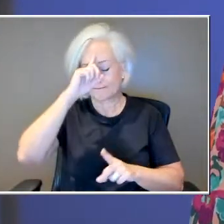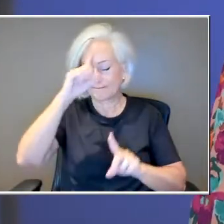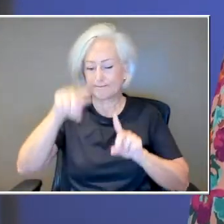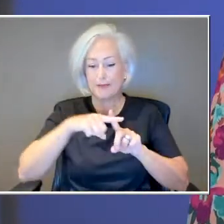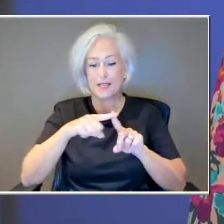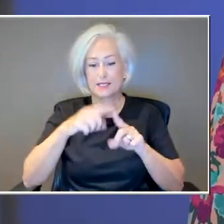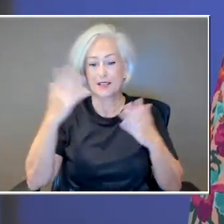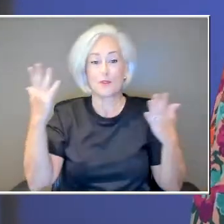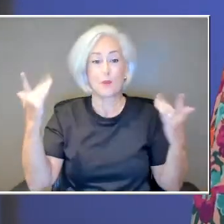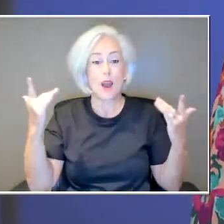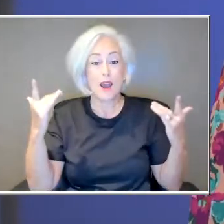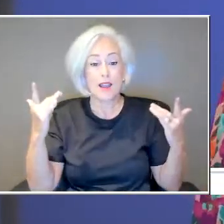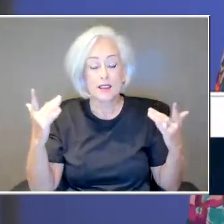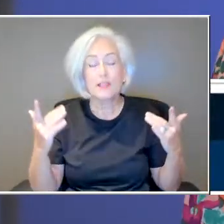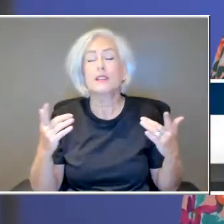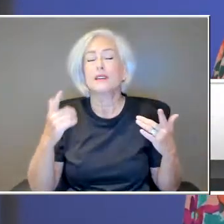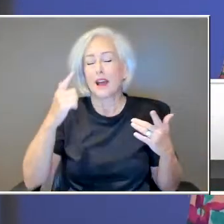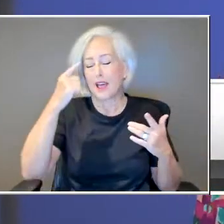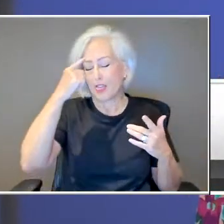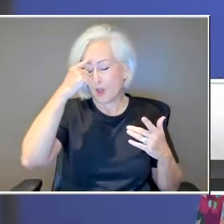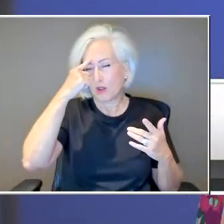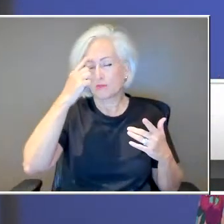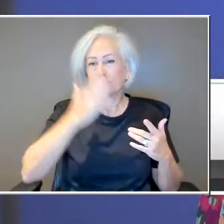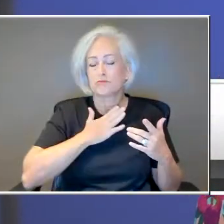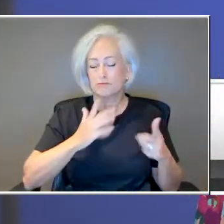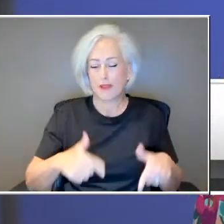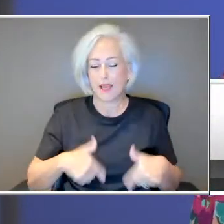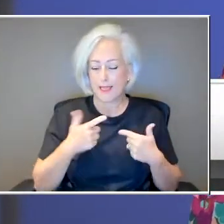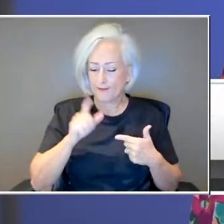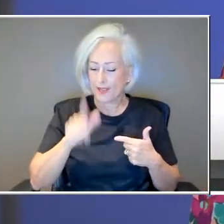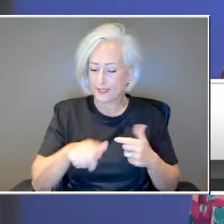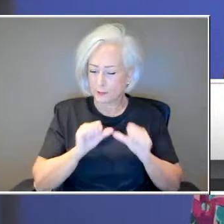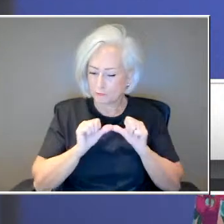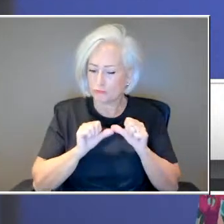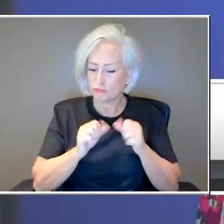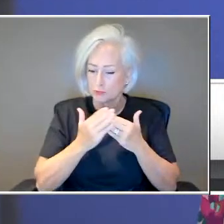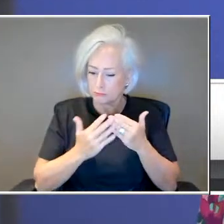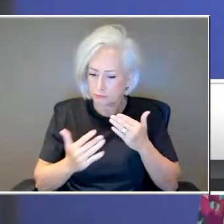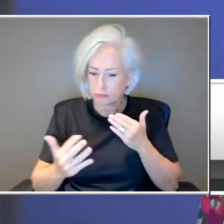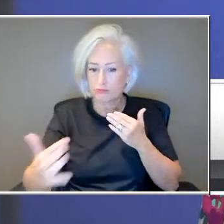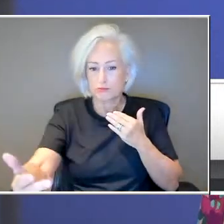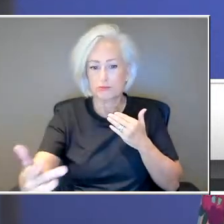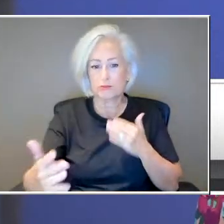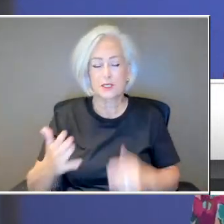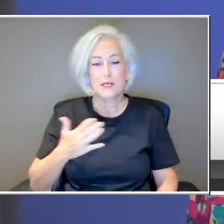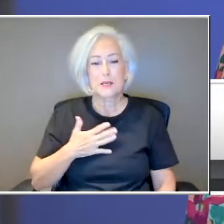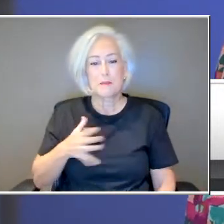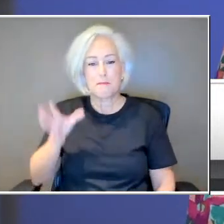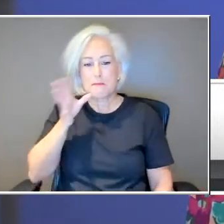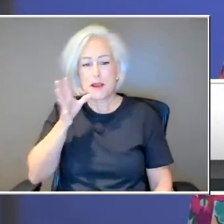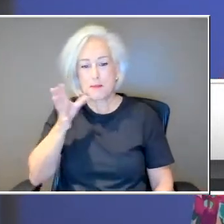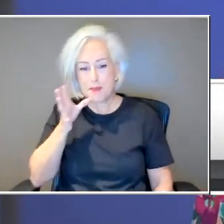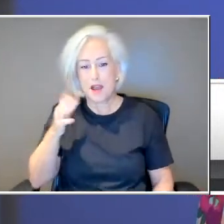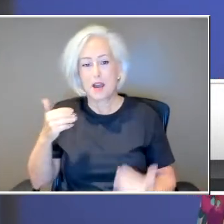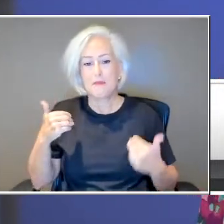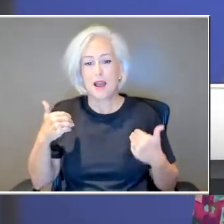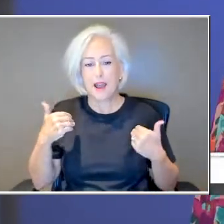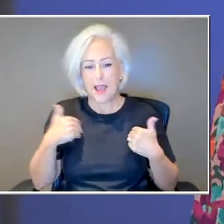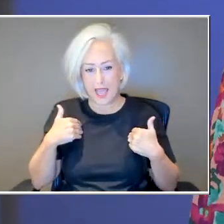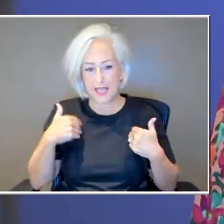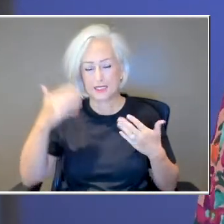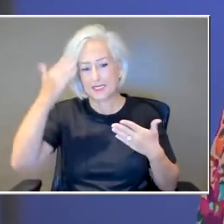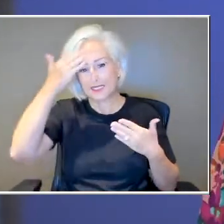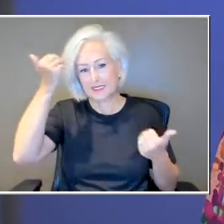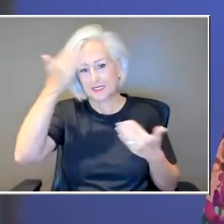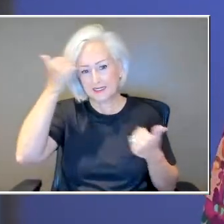and yeah, losing your family, you know, my mom has dementia, and that was really hard because during that time you